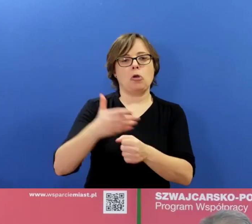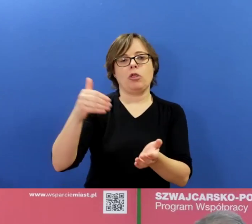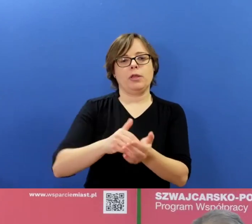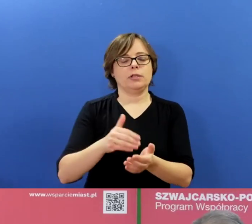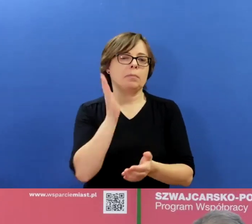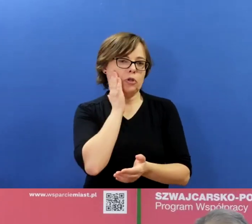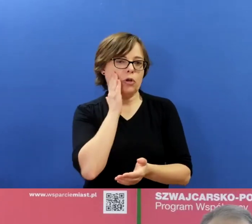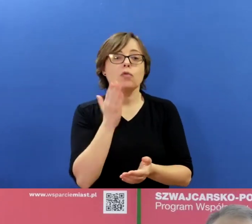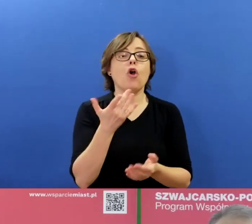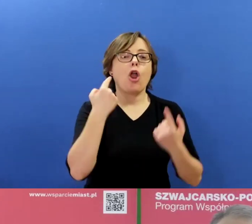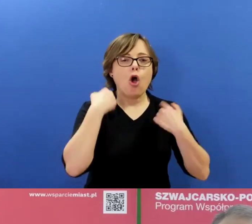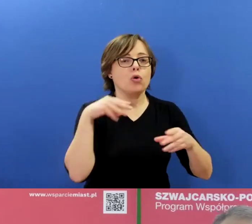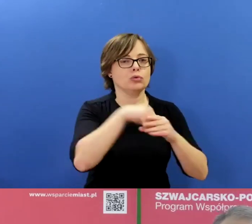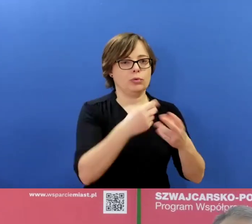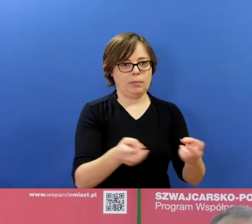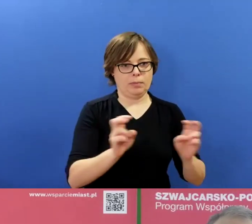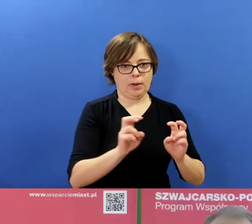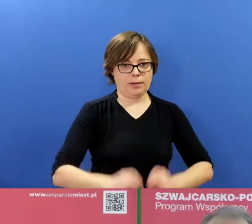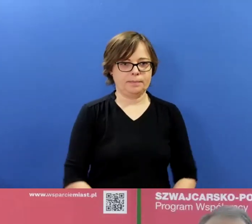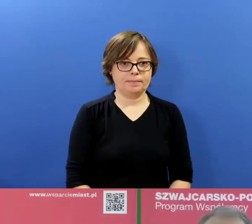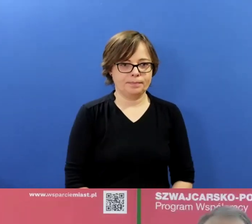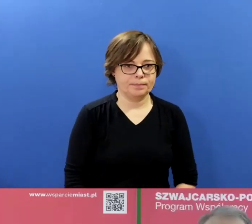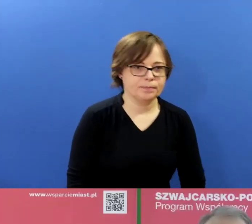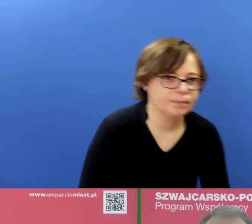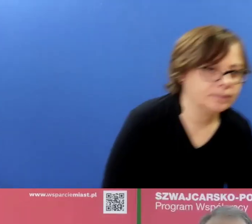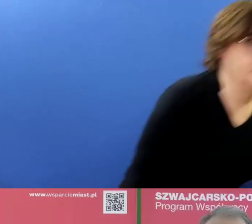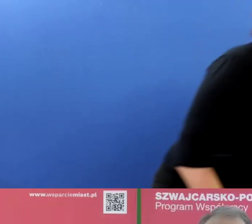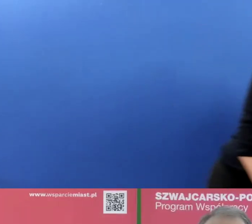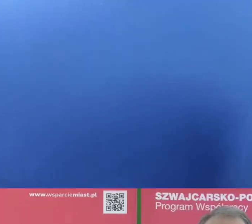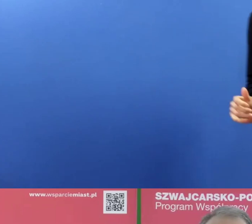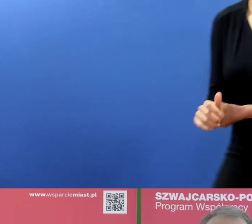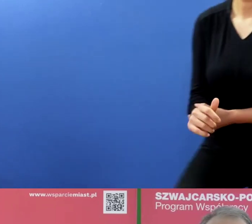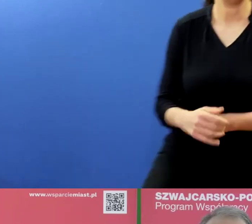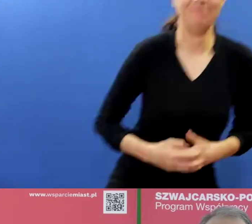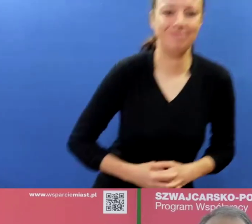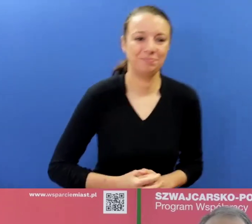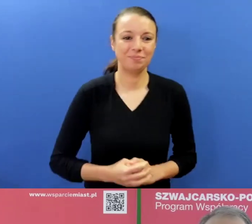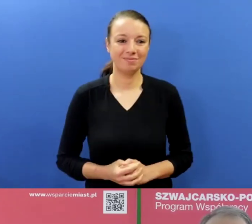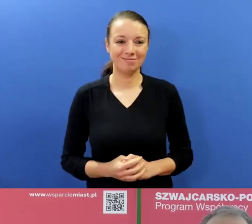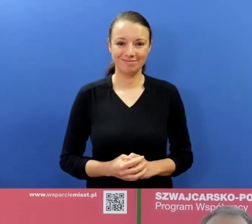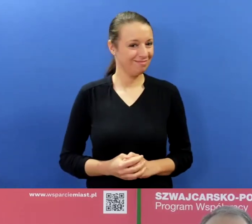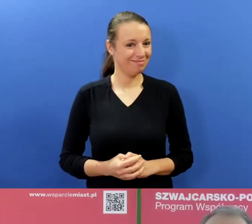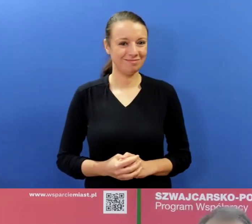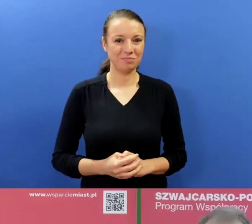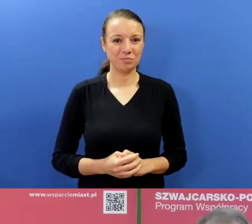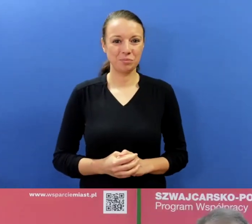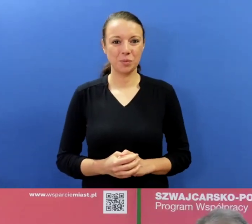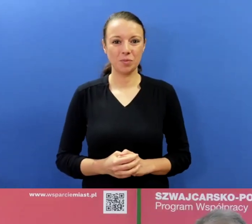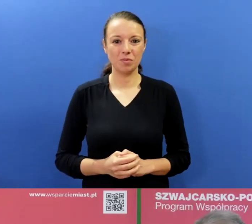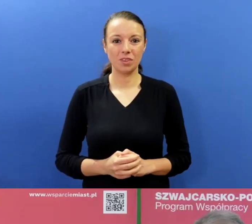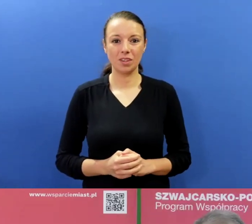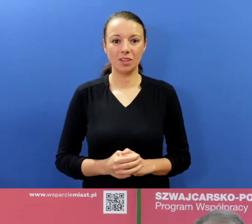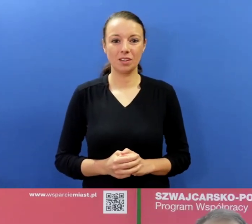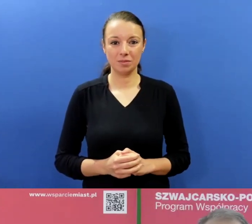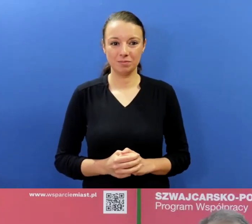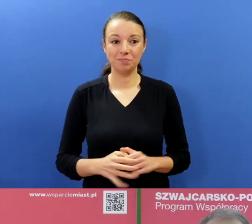which has, or town which has about 50,000 inhabitants. Yeah. Okay, so yes, it is